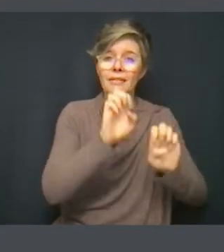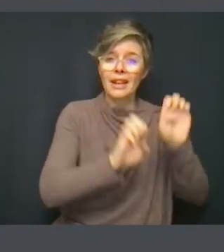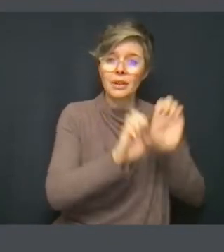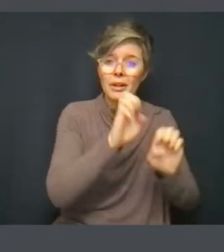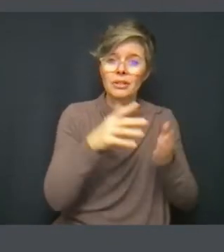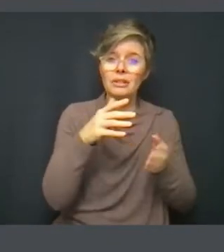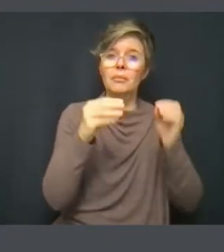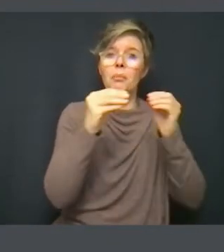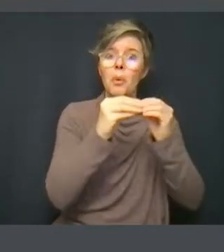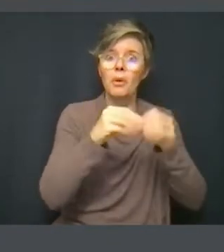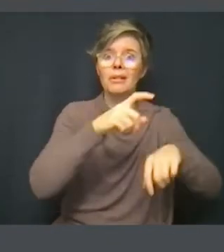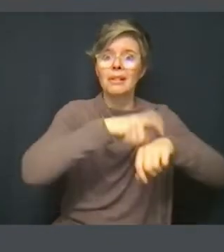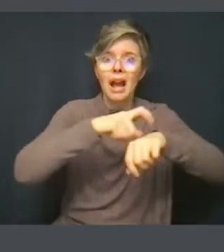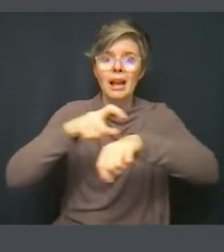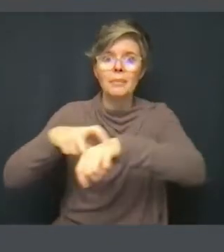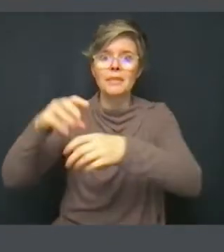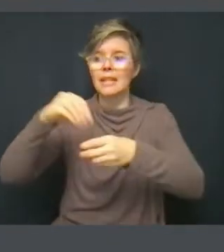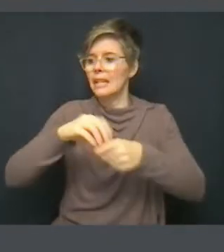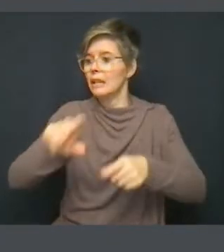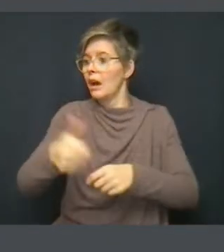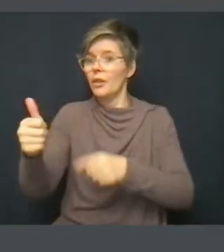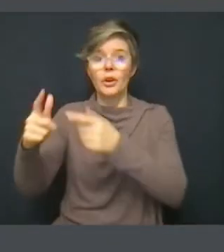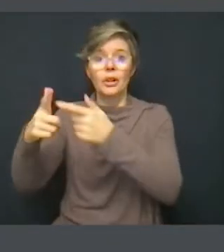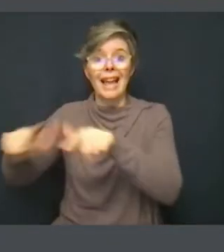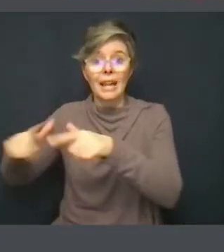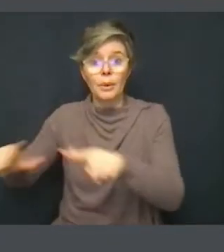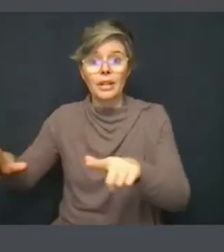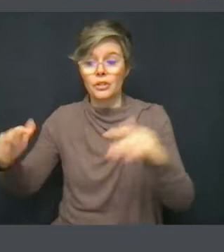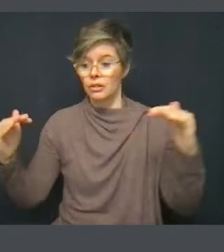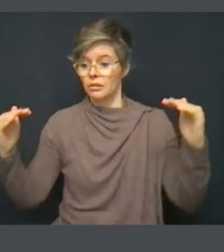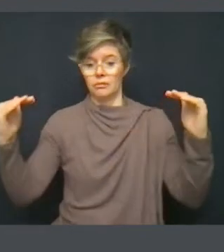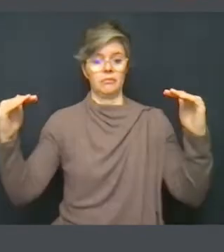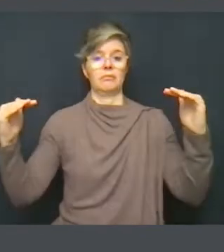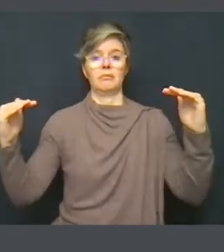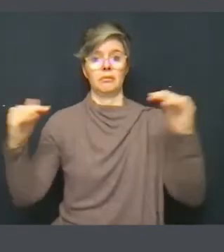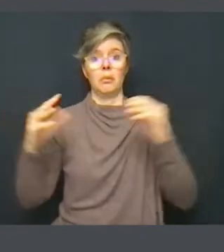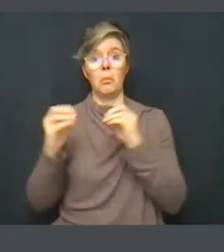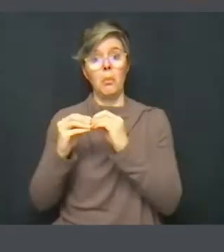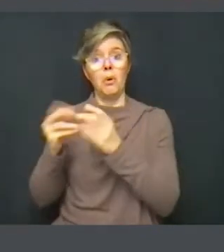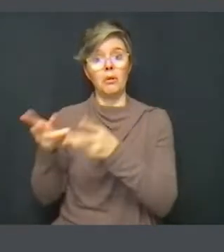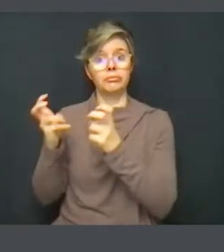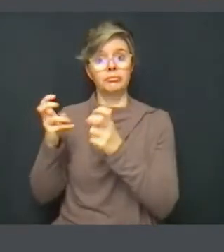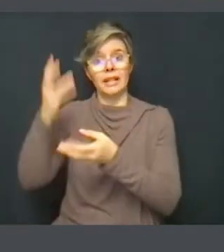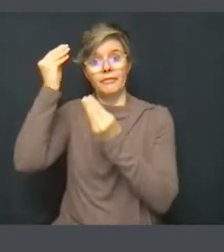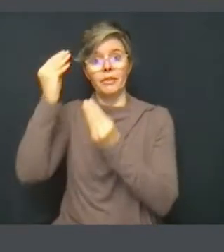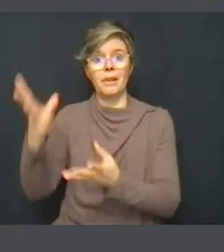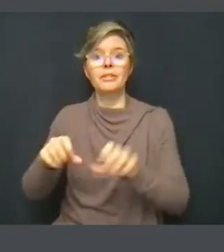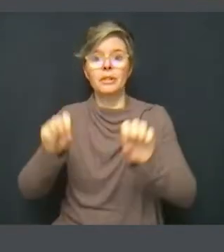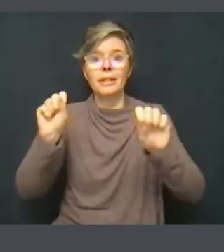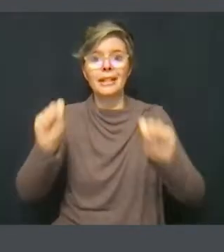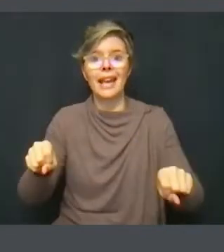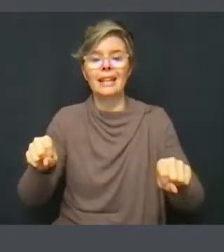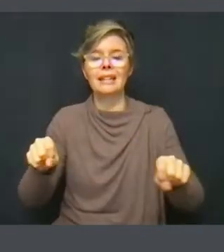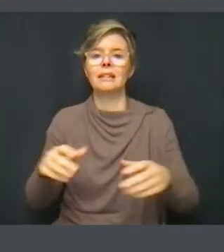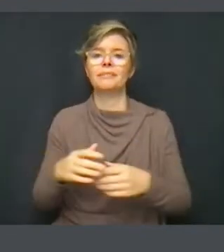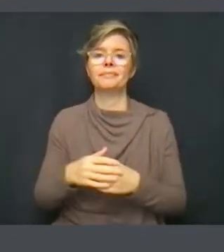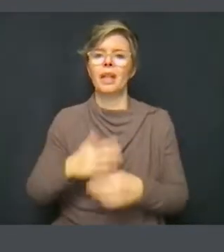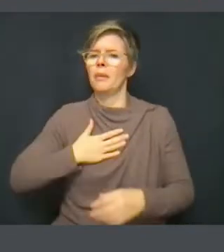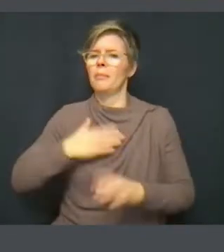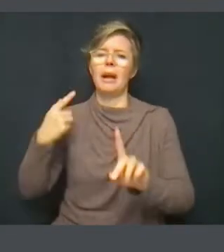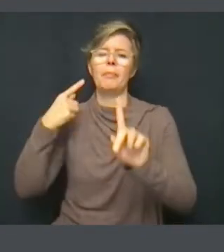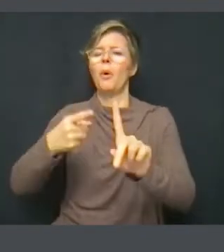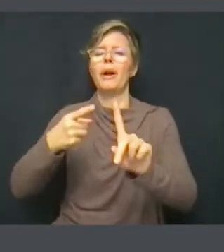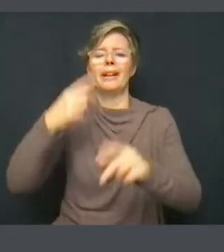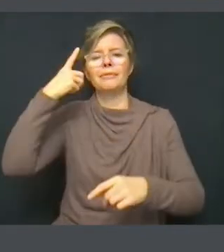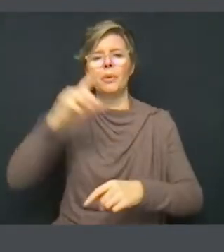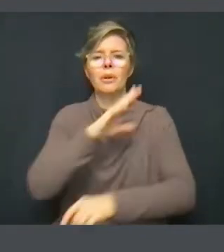would give you great information, but in terms of the purpose of a clinical assessment to either confirm